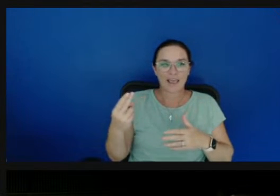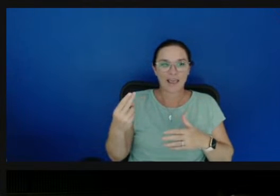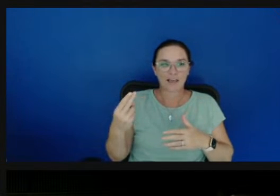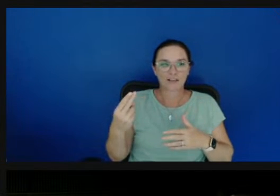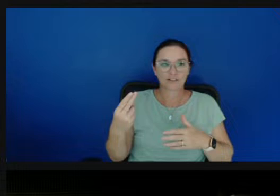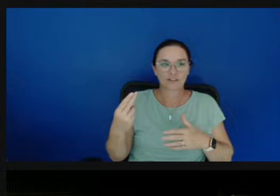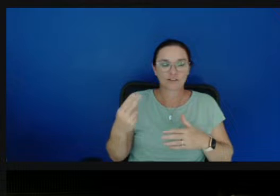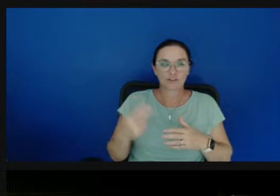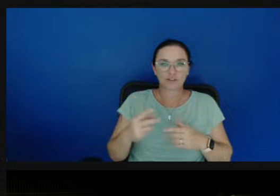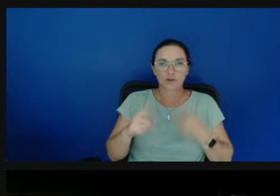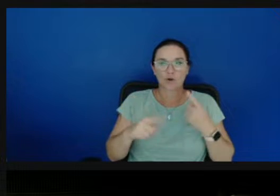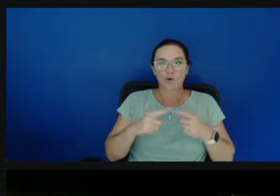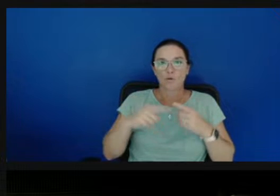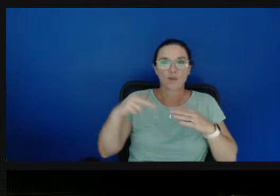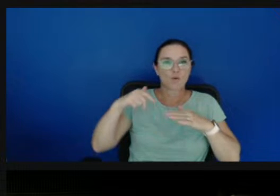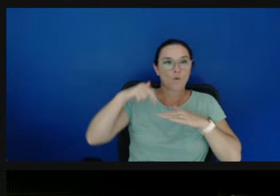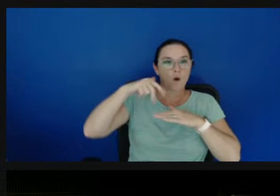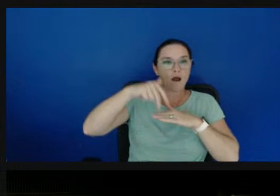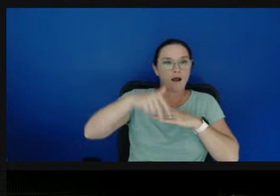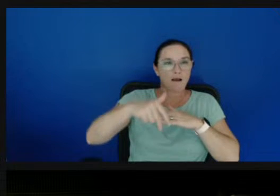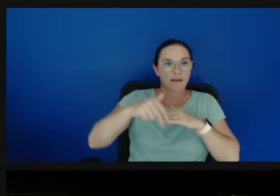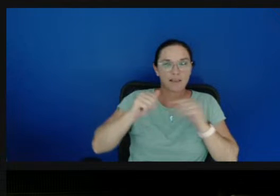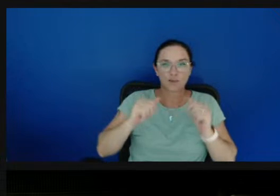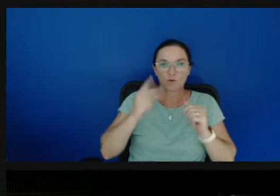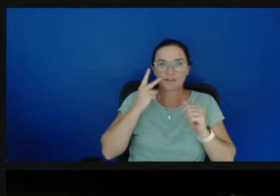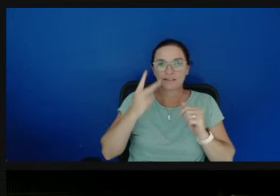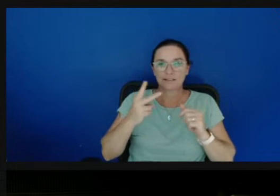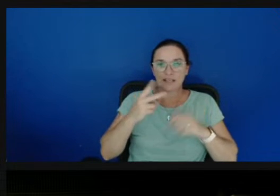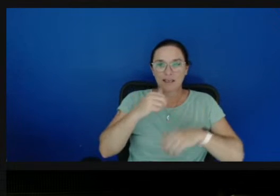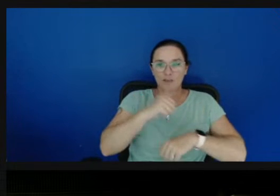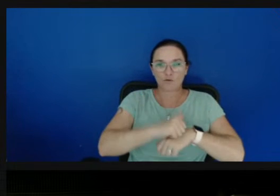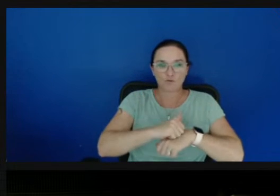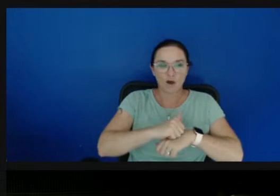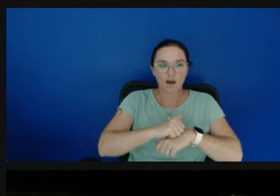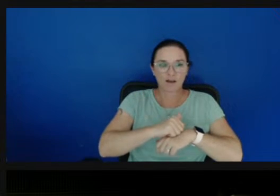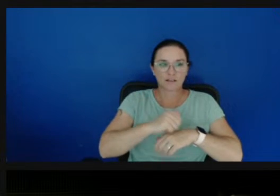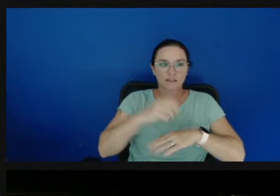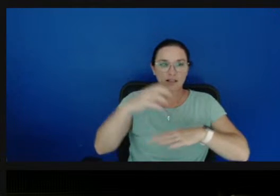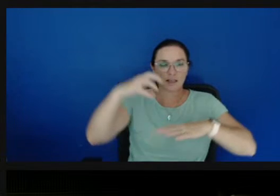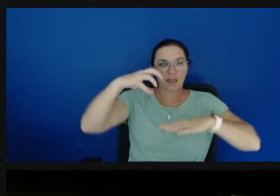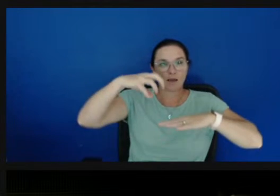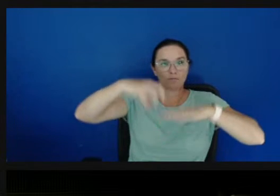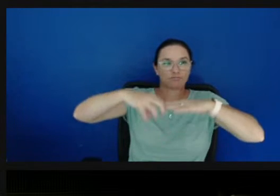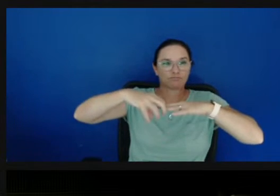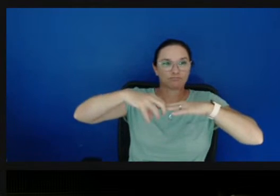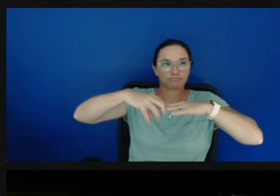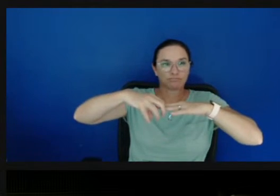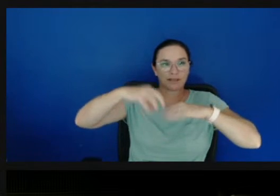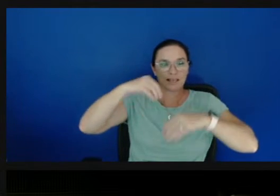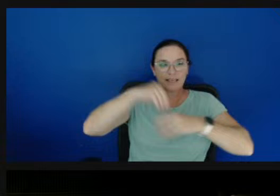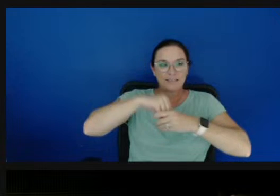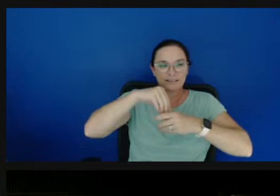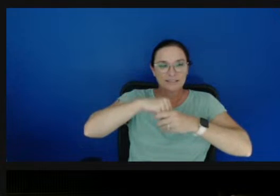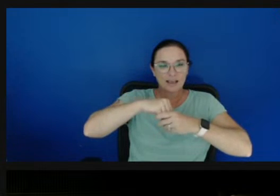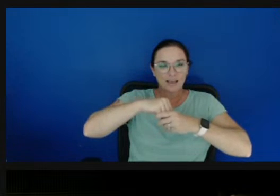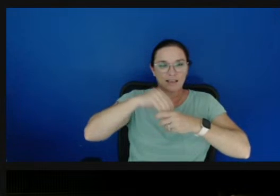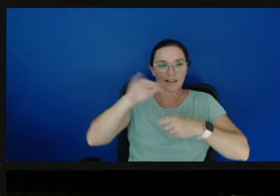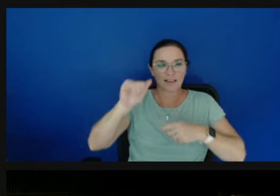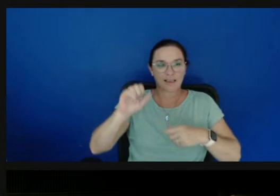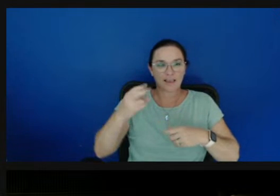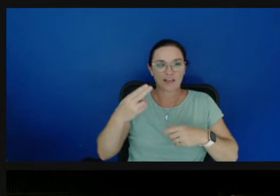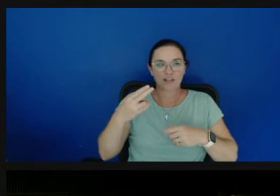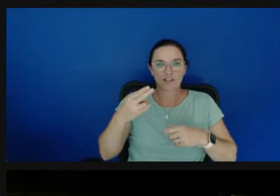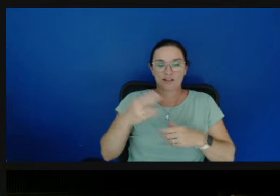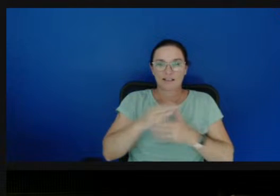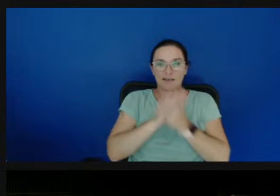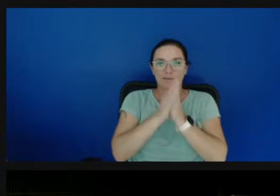trail to the Hawaiian Overlook and you'd see these blocks embedded, stuck like concreted, almost, like a hardened